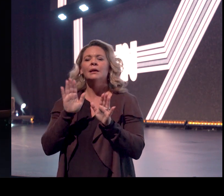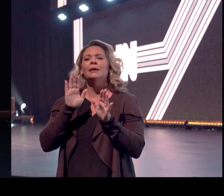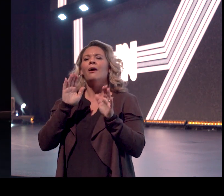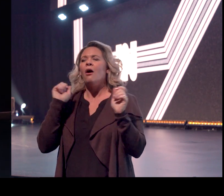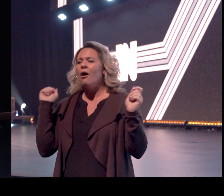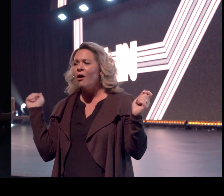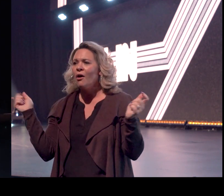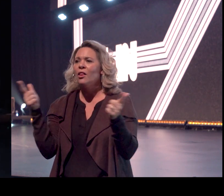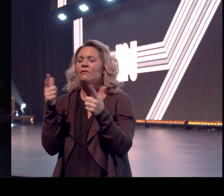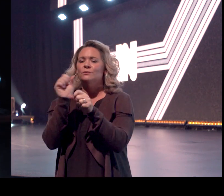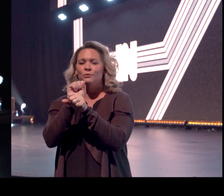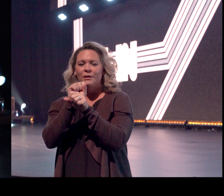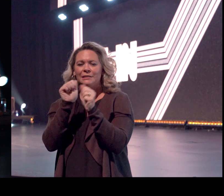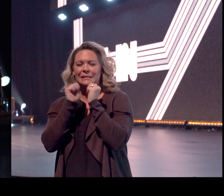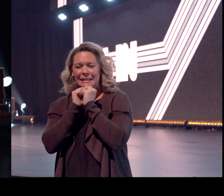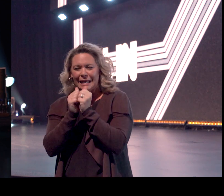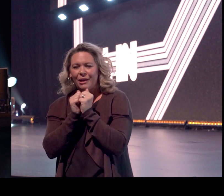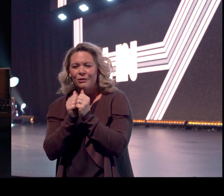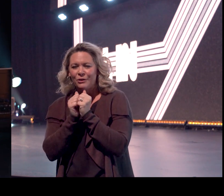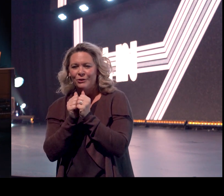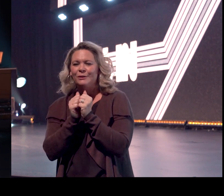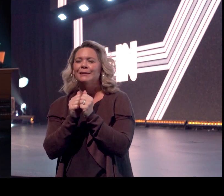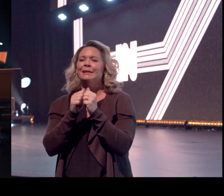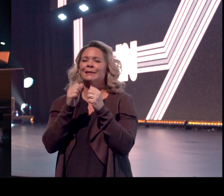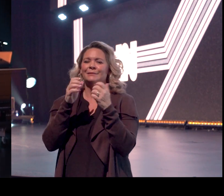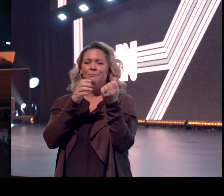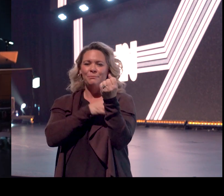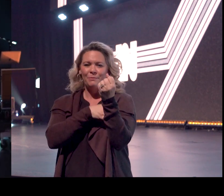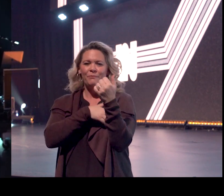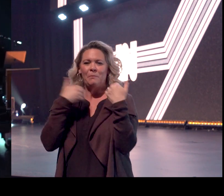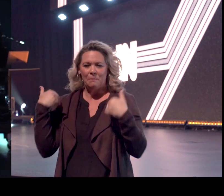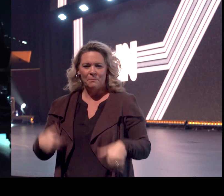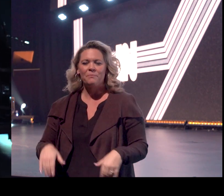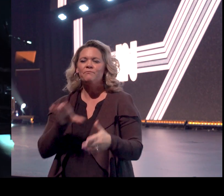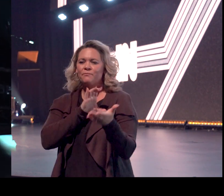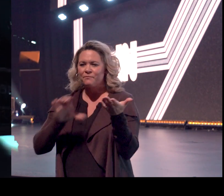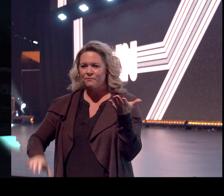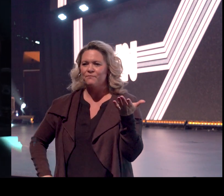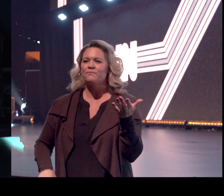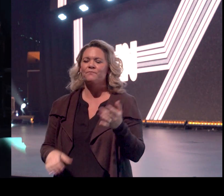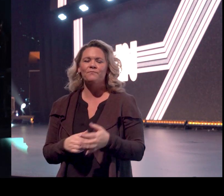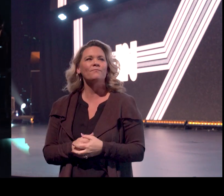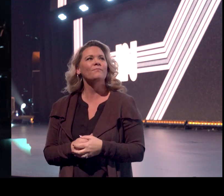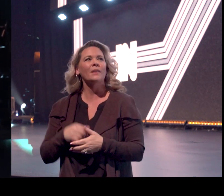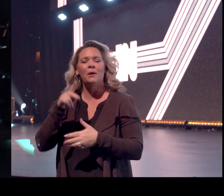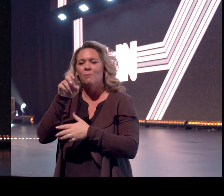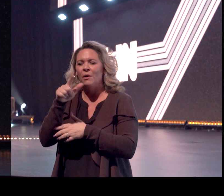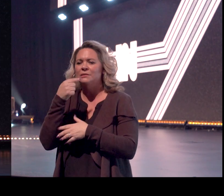It's about the body and us working together. That's where the power, in fact, Paul goes on to say this.